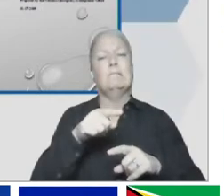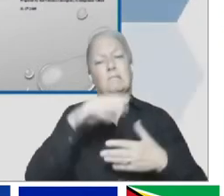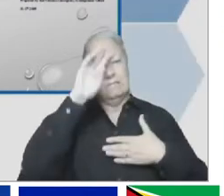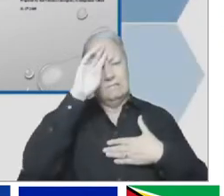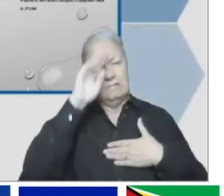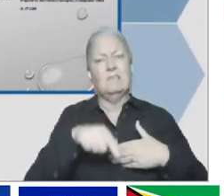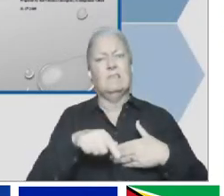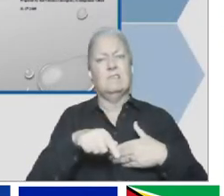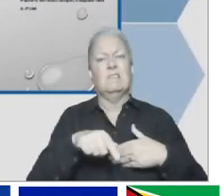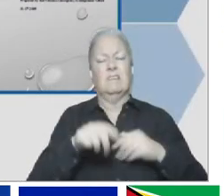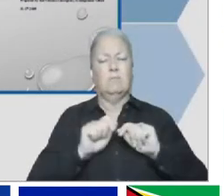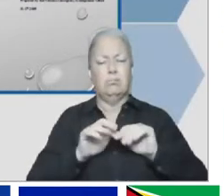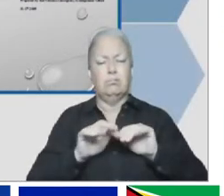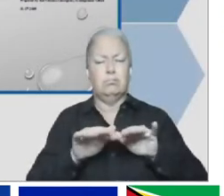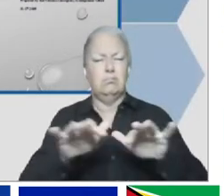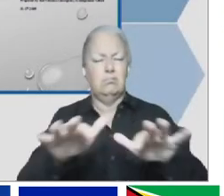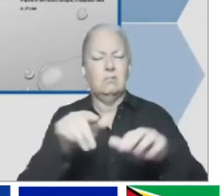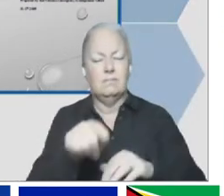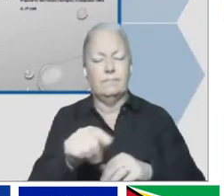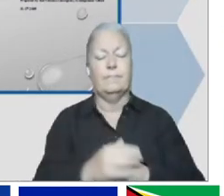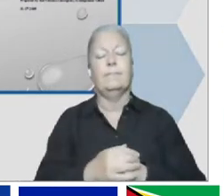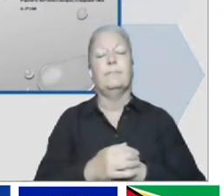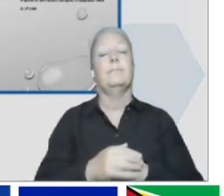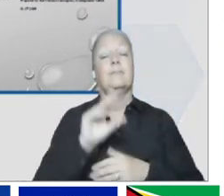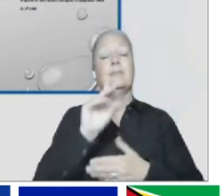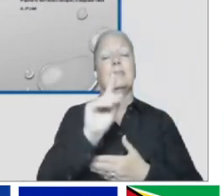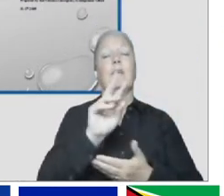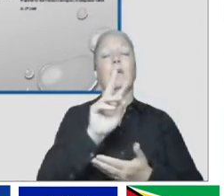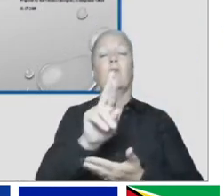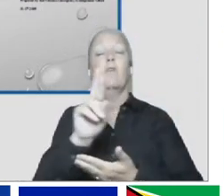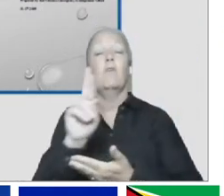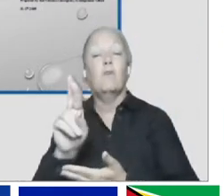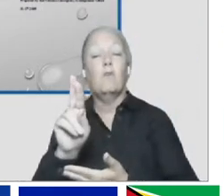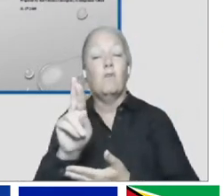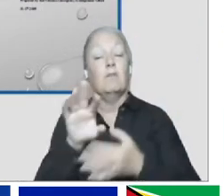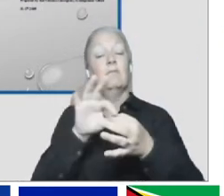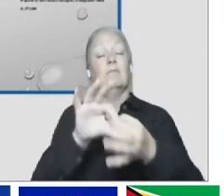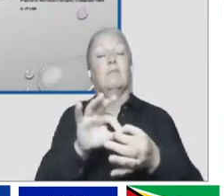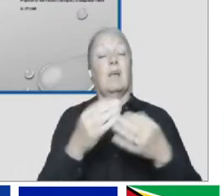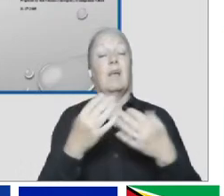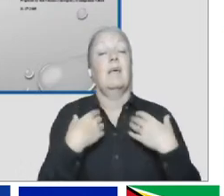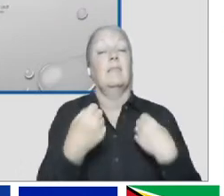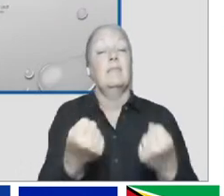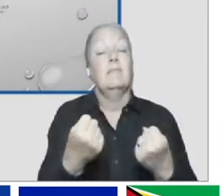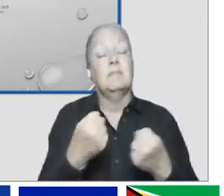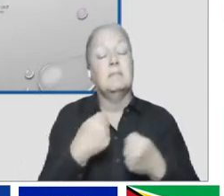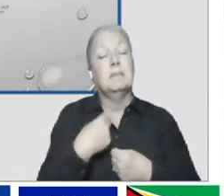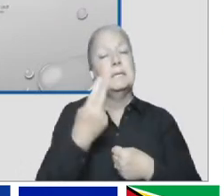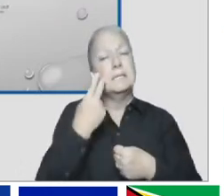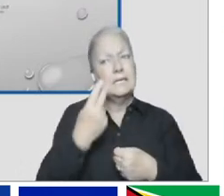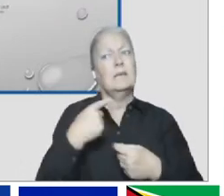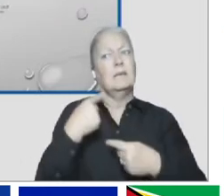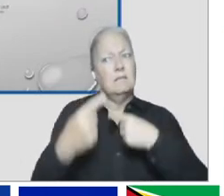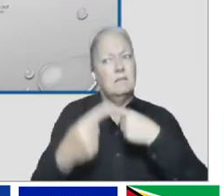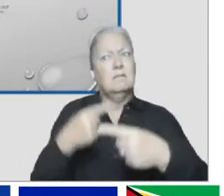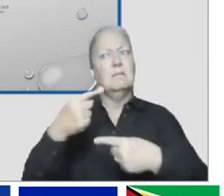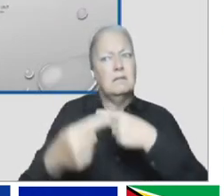Disaster risk reduction in the health sector had evolved. Sorry, not getting